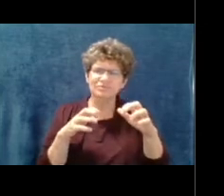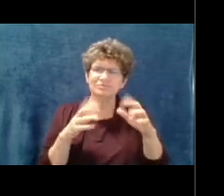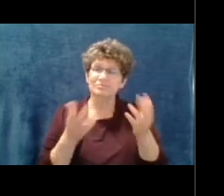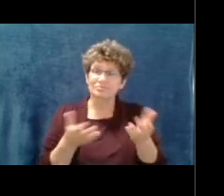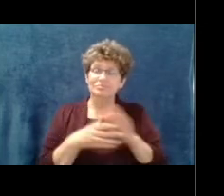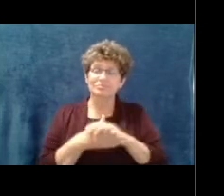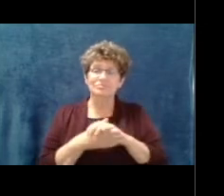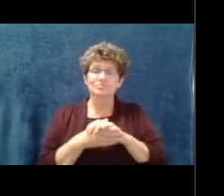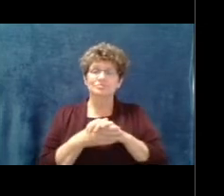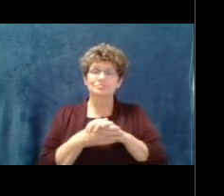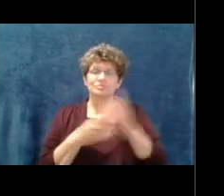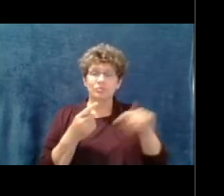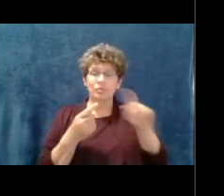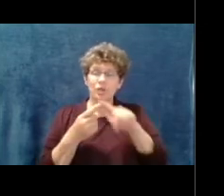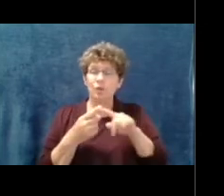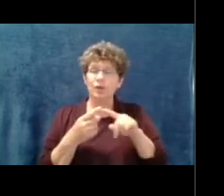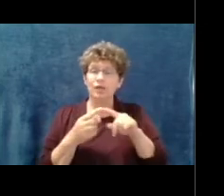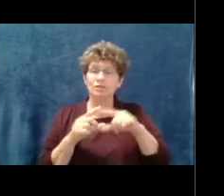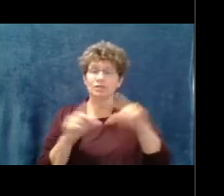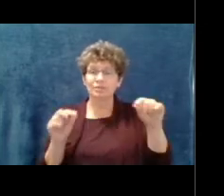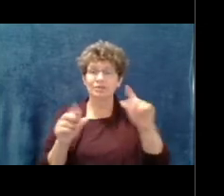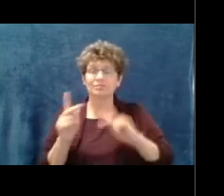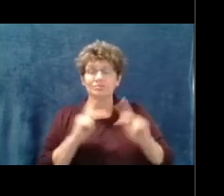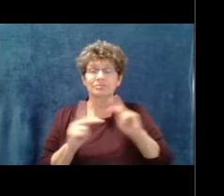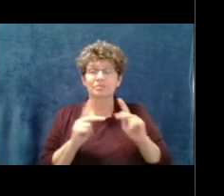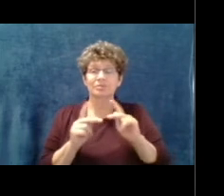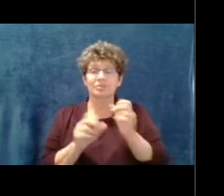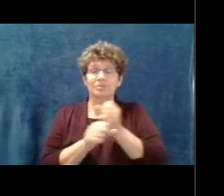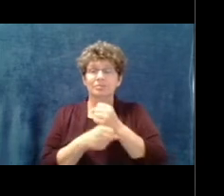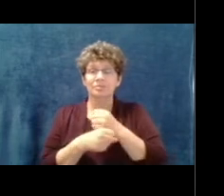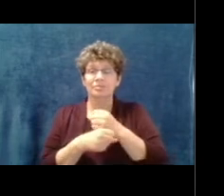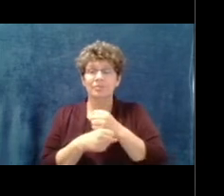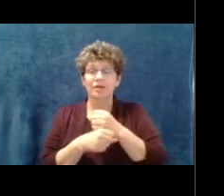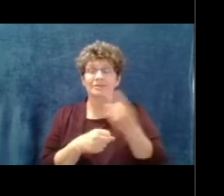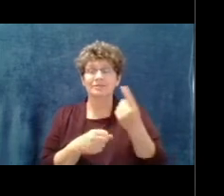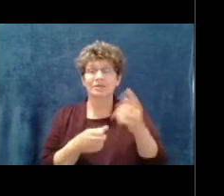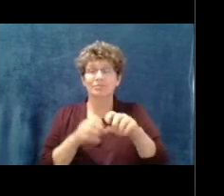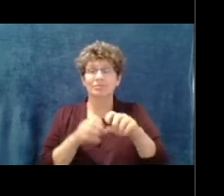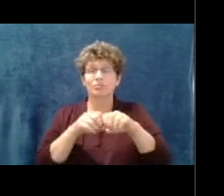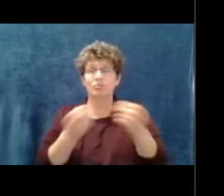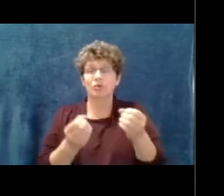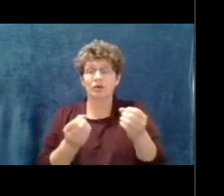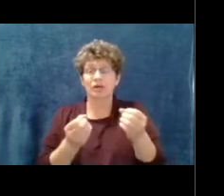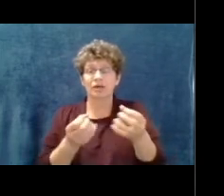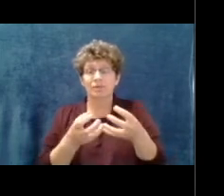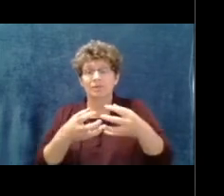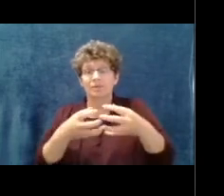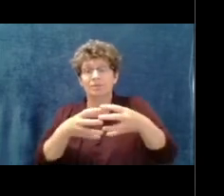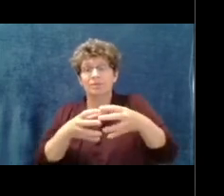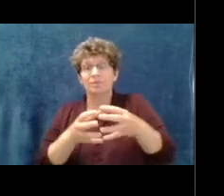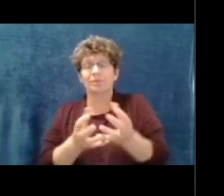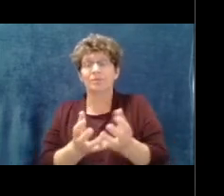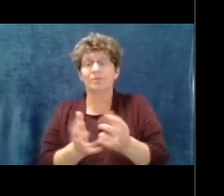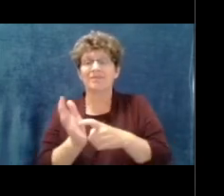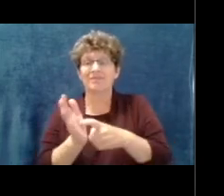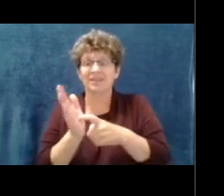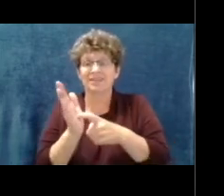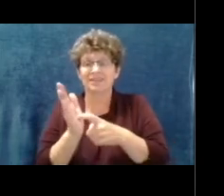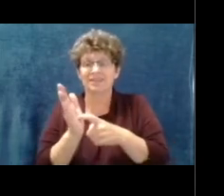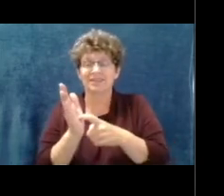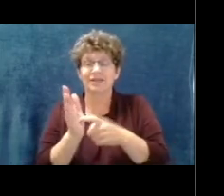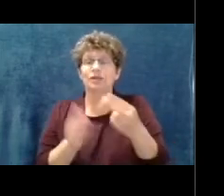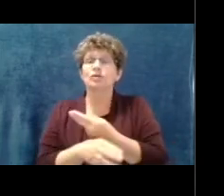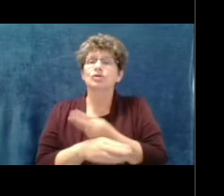aggrandize the damage by filling the cracks with gold because they believe that when something has suffered damage and has a history,